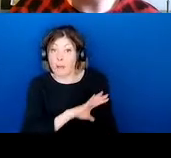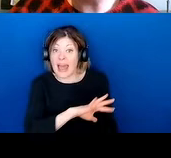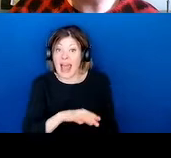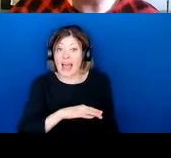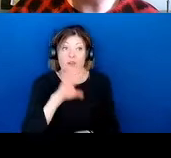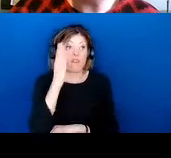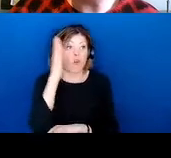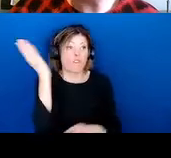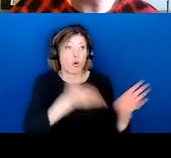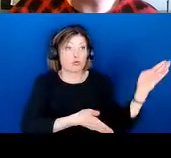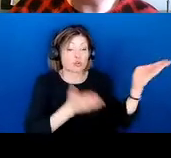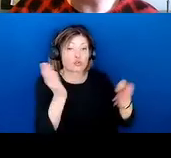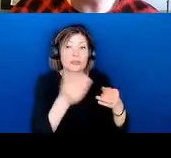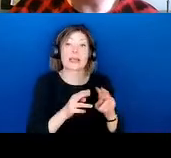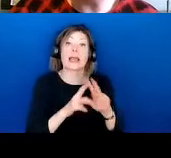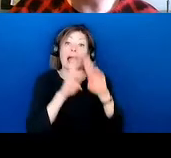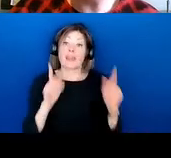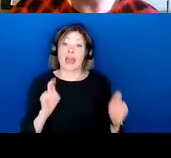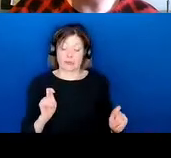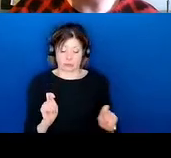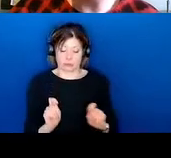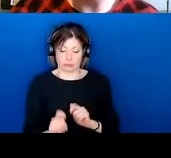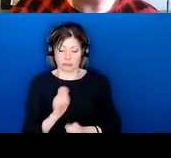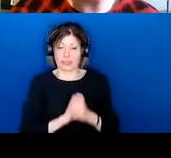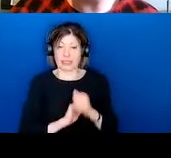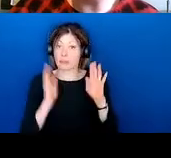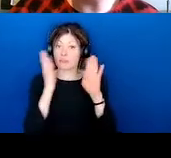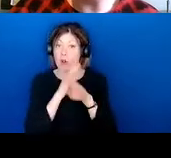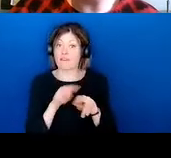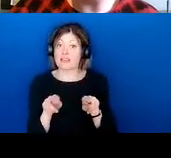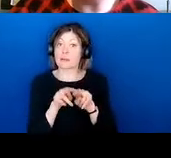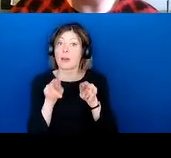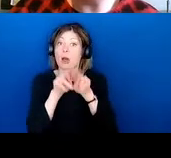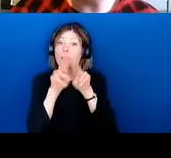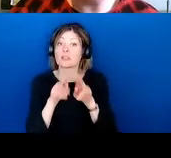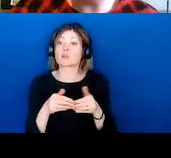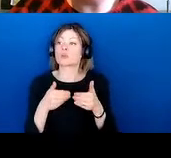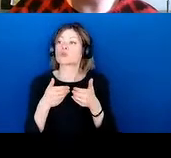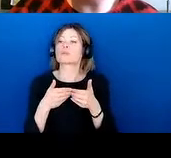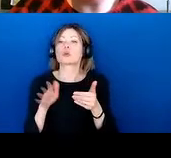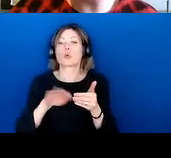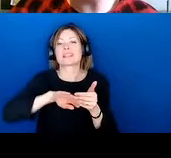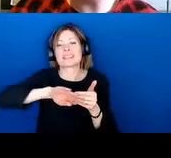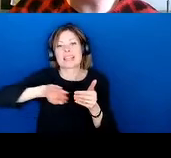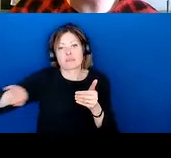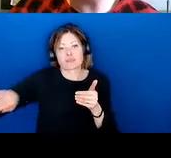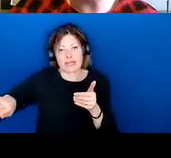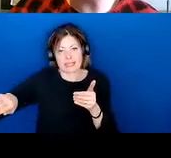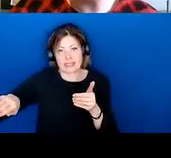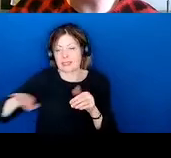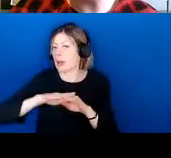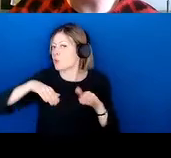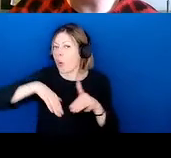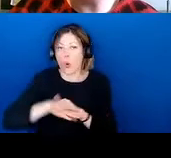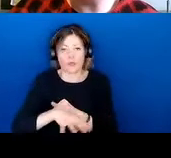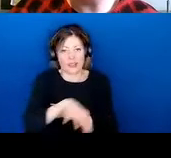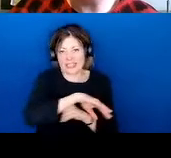and the house converted into private apartments, which were sold off separately and now fall outside the estate.